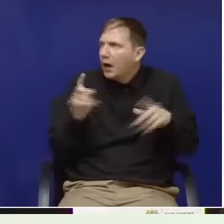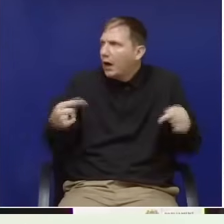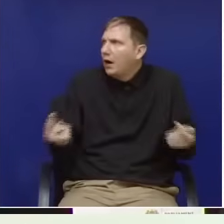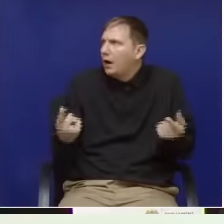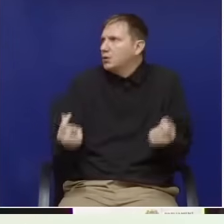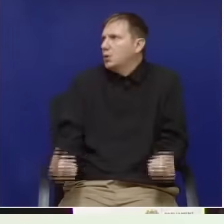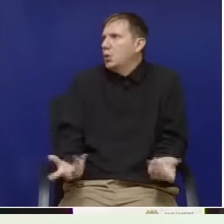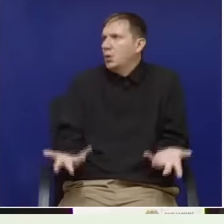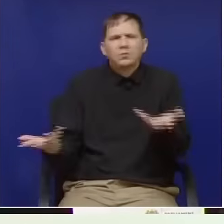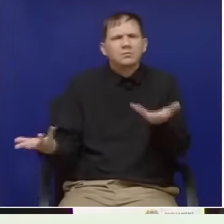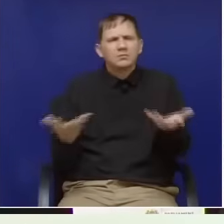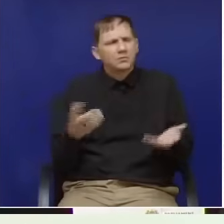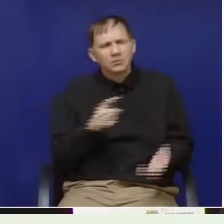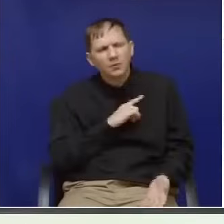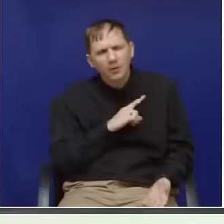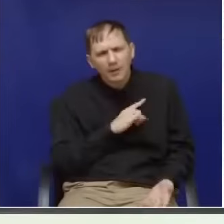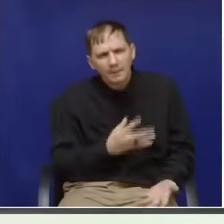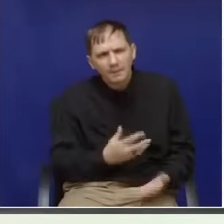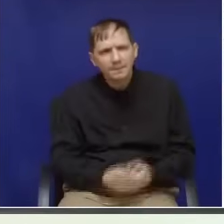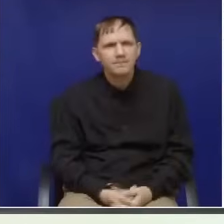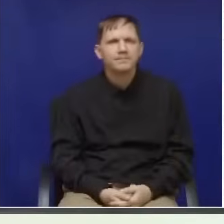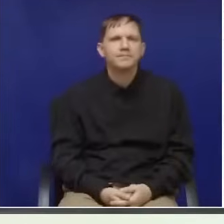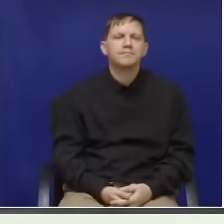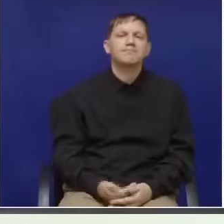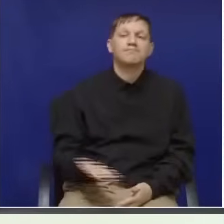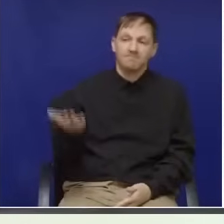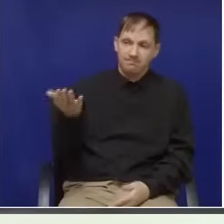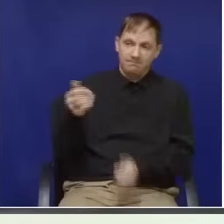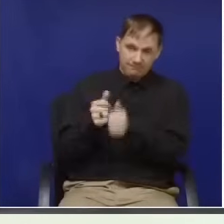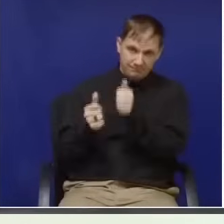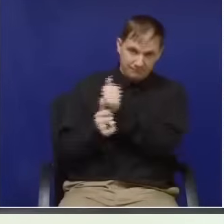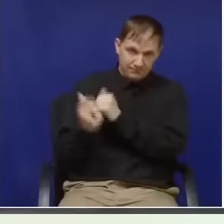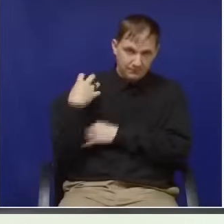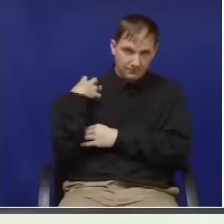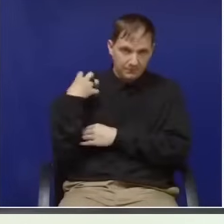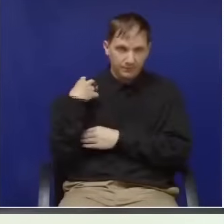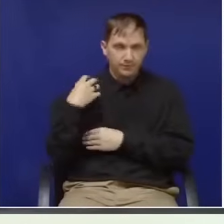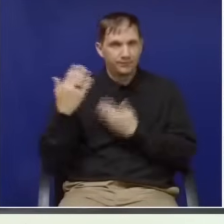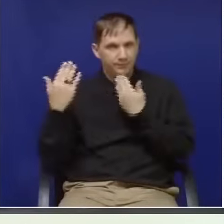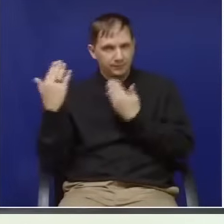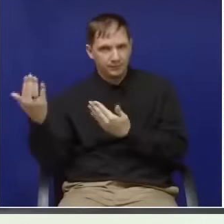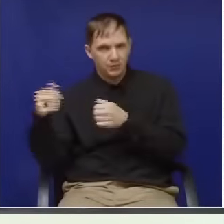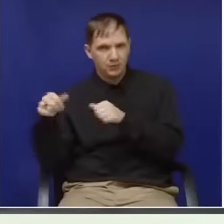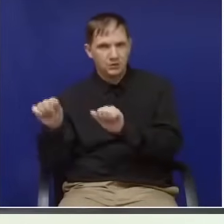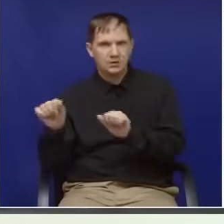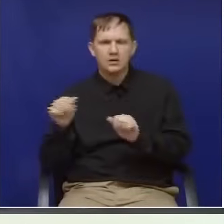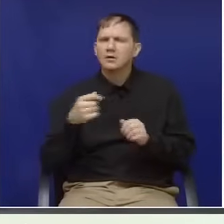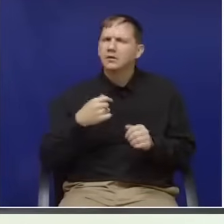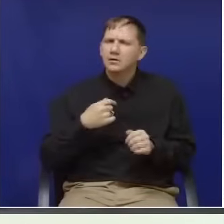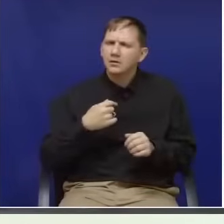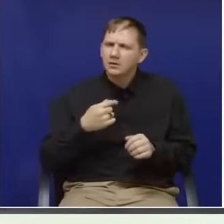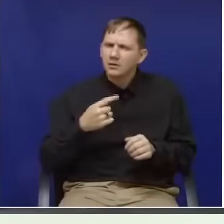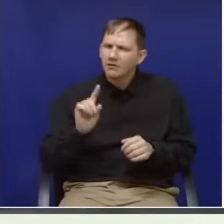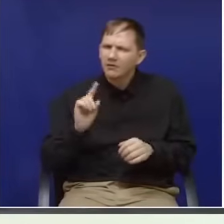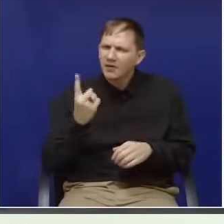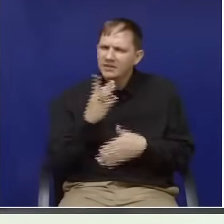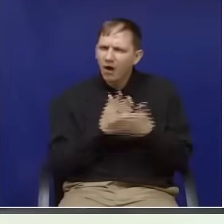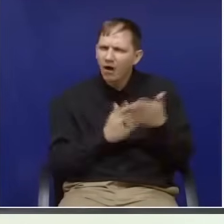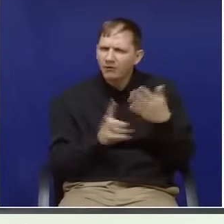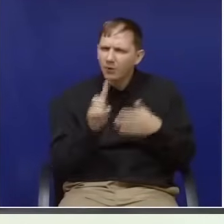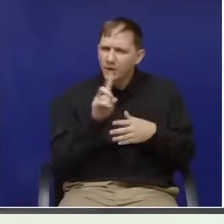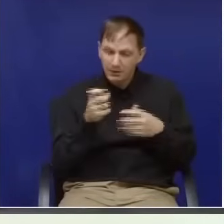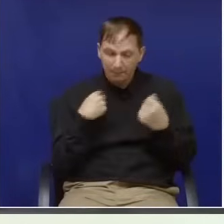effectively? Thank you. Honorable Deputy Minister. Thank you, Chair. I didn't get the first part of